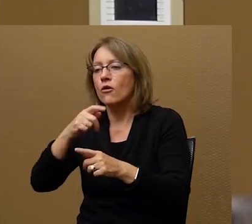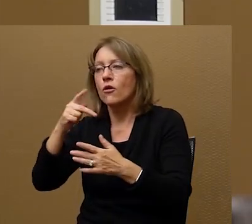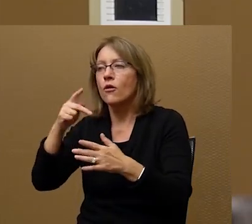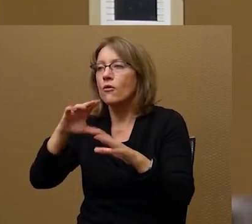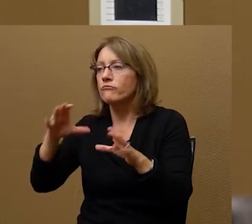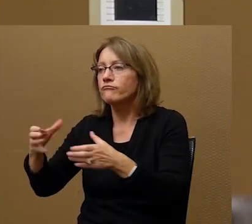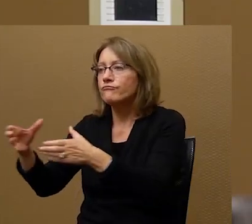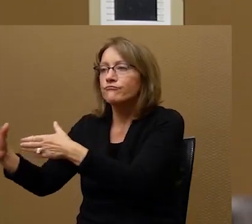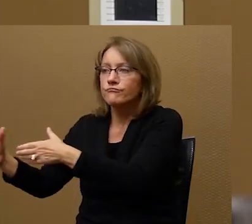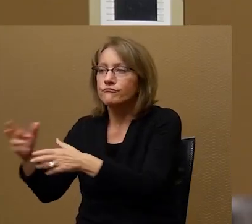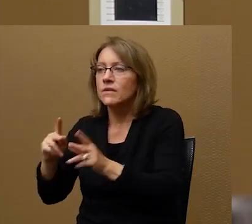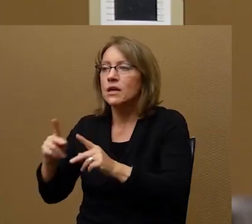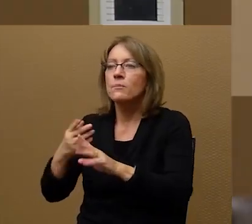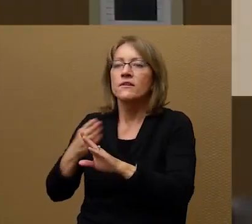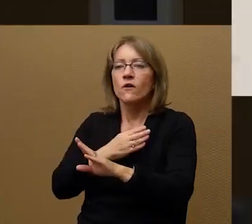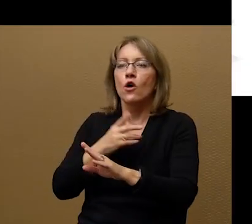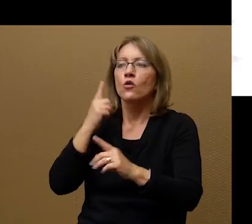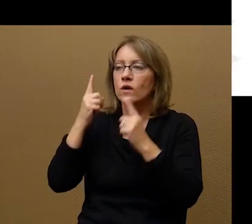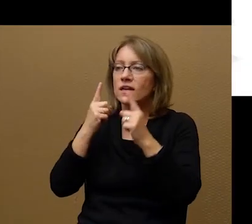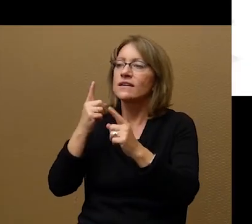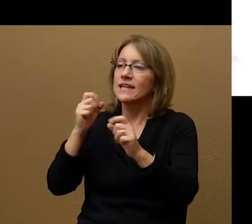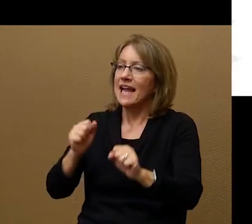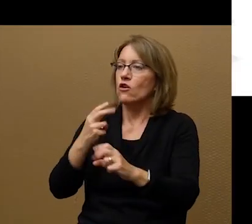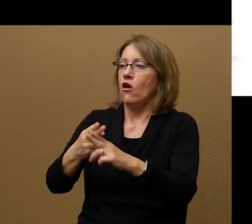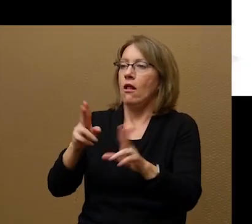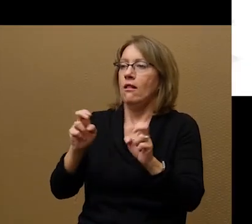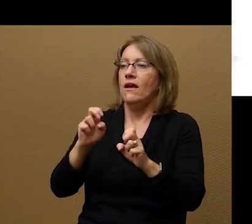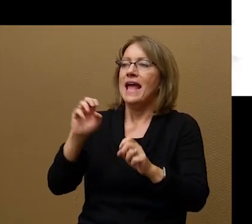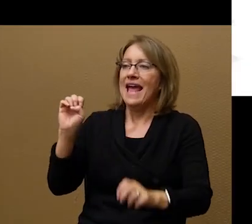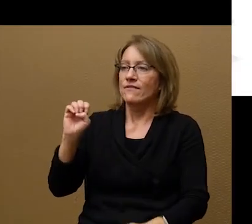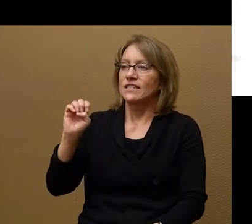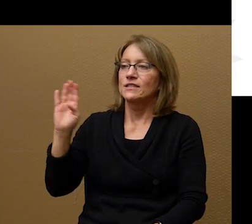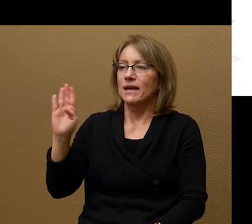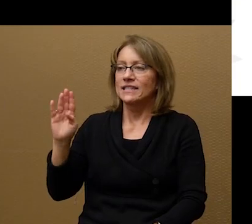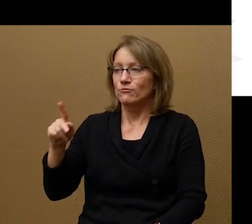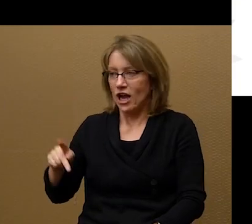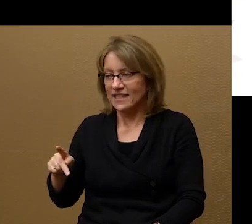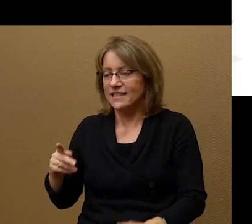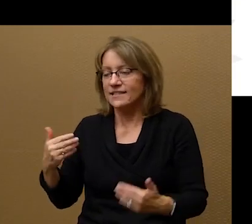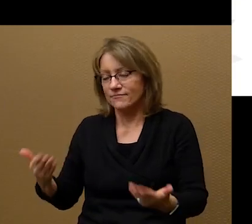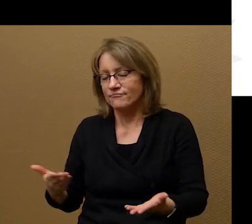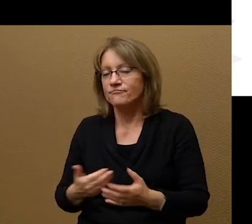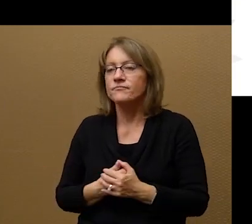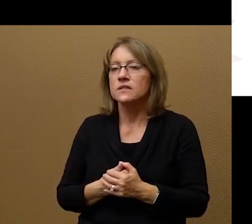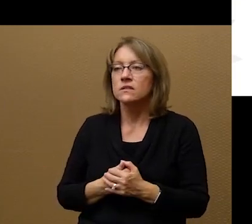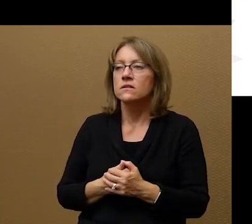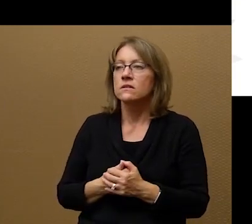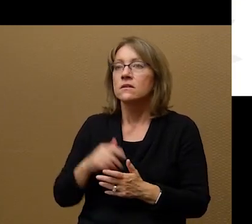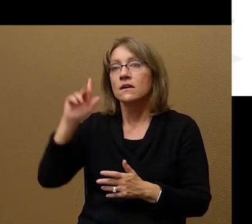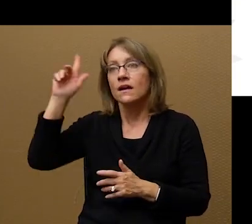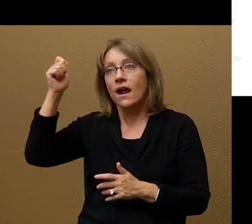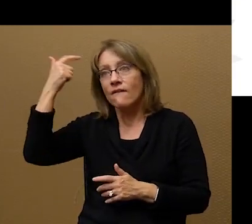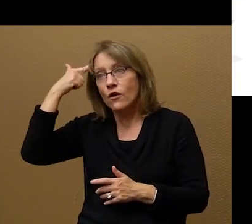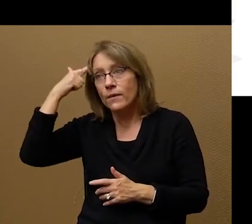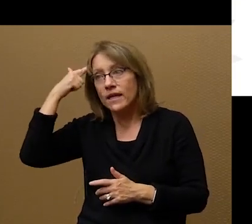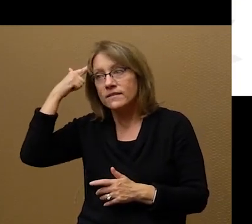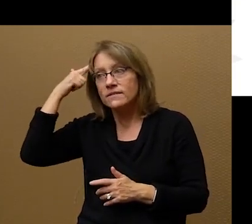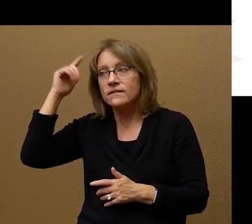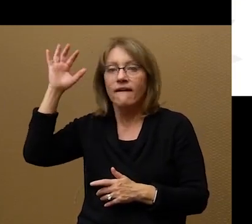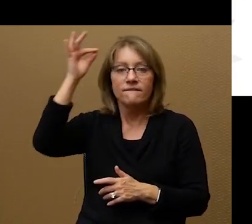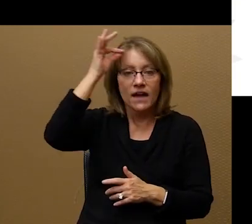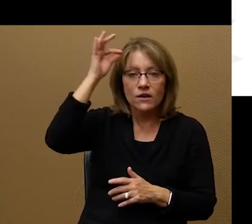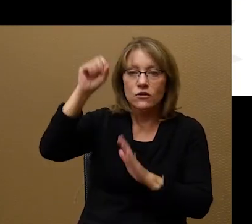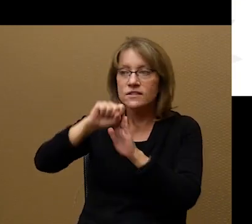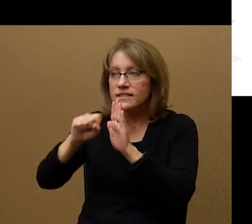considered evidence-based. And then there's a lot of pressure from the government, federal and state